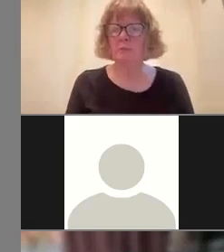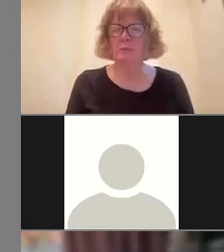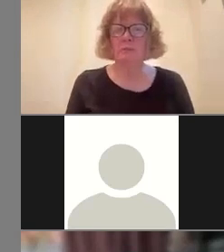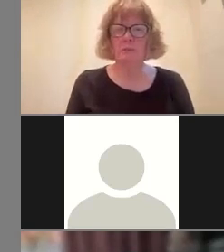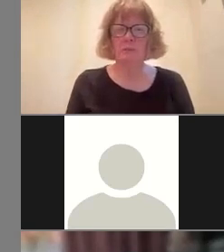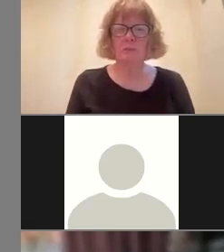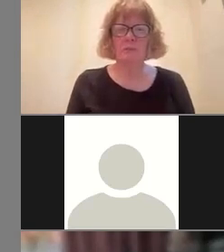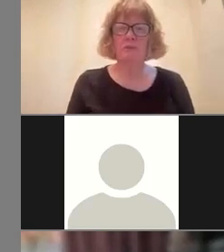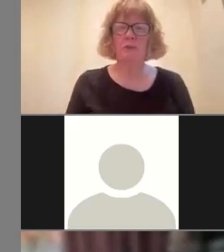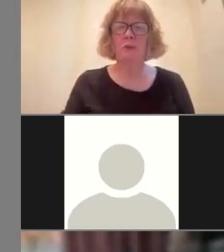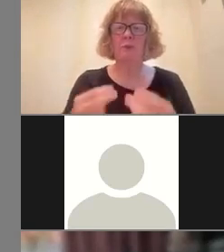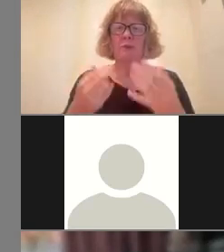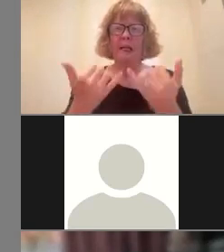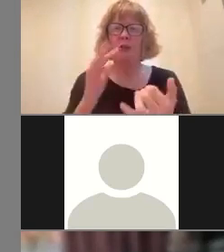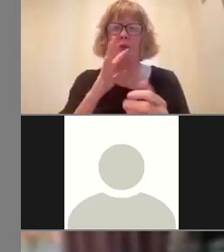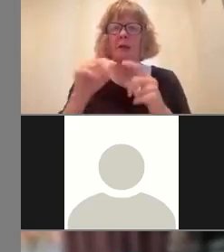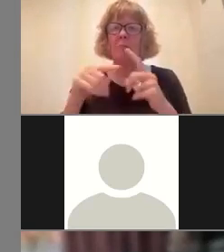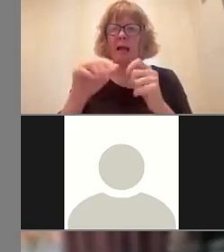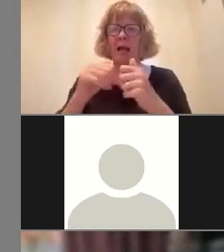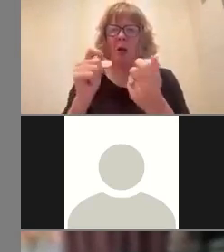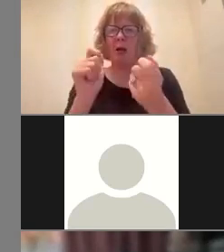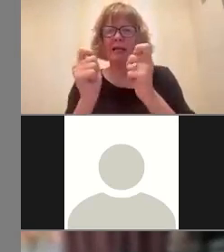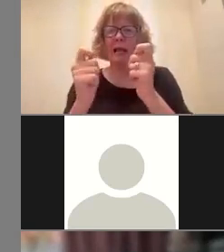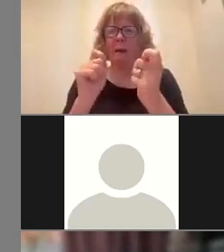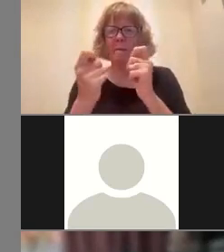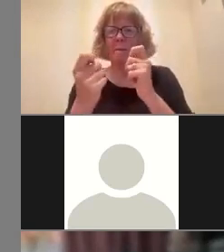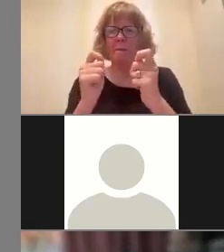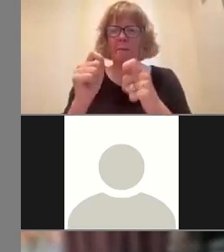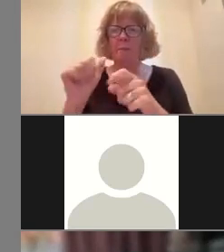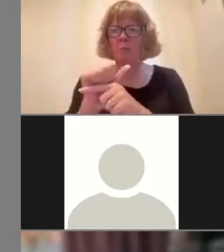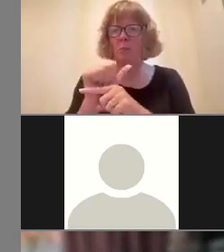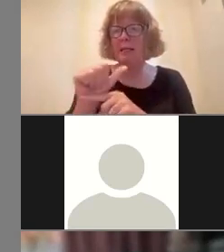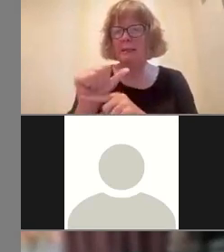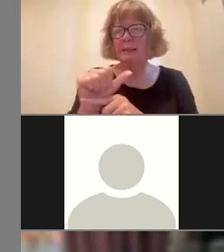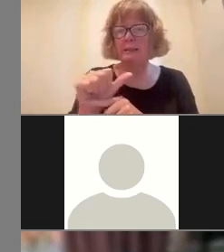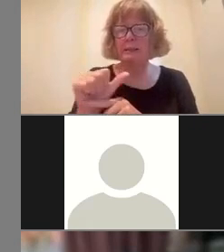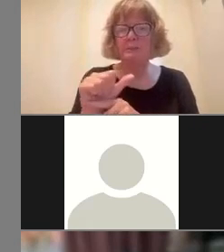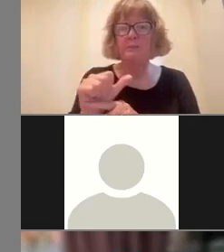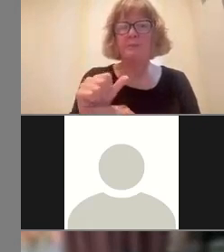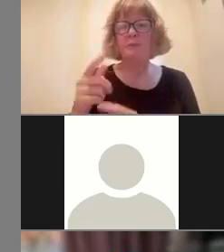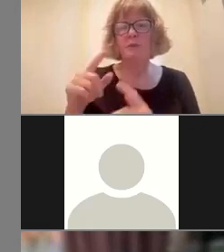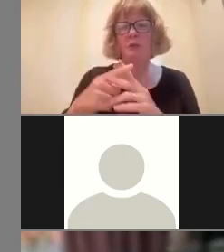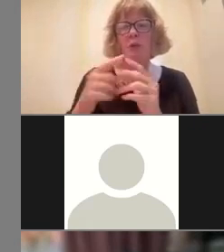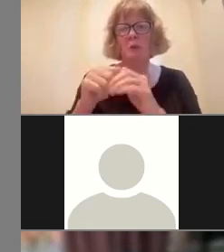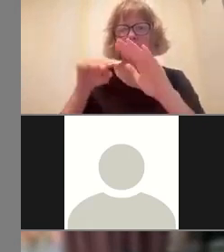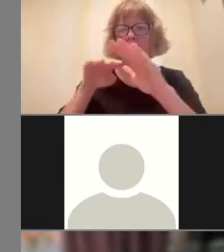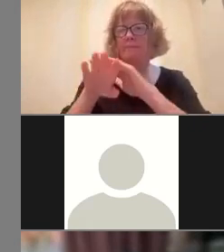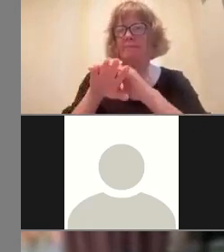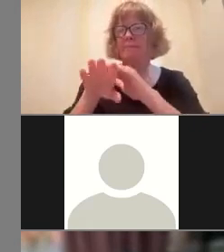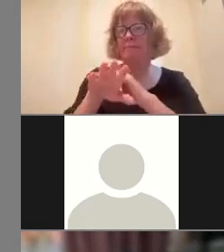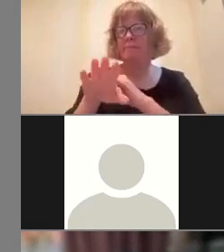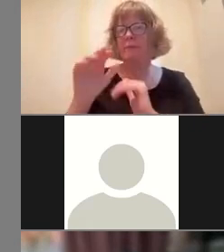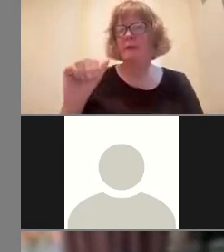We're going to talk about adapting practices. We're going to start with accessibility.